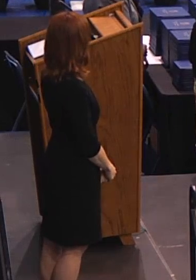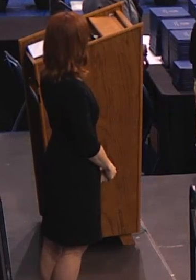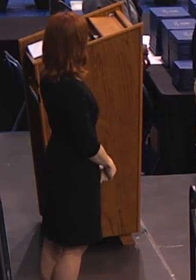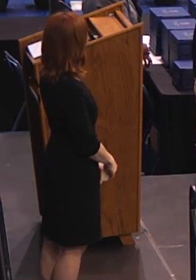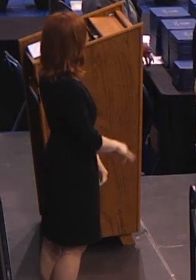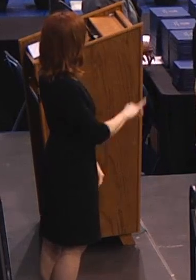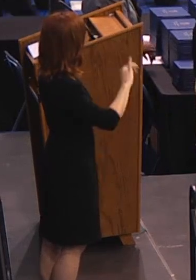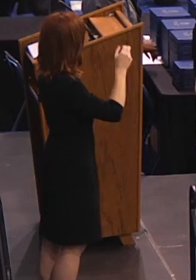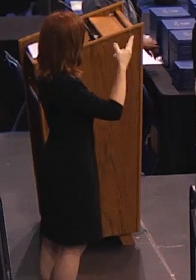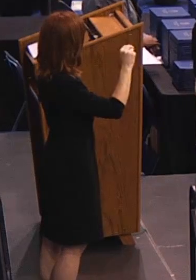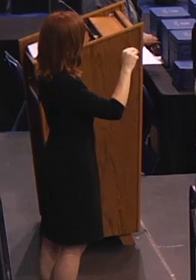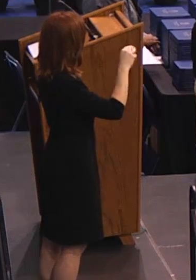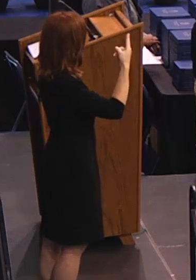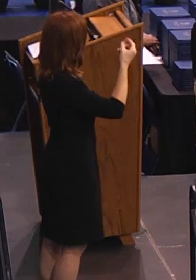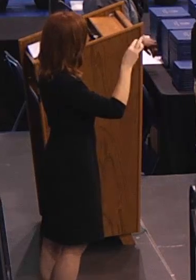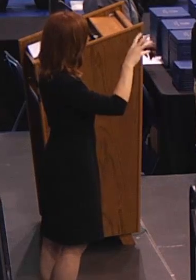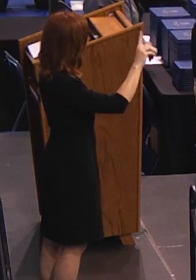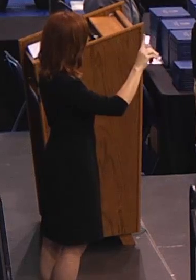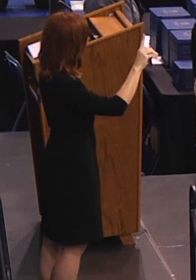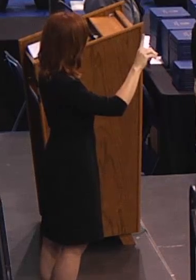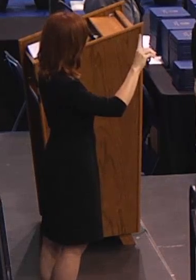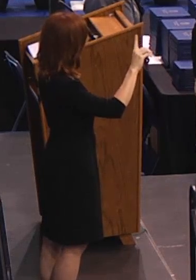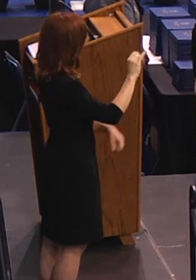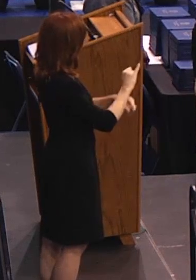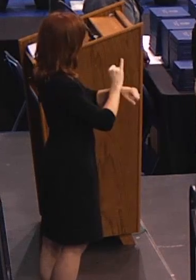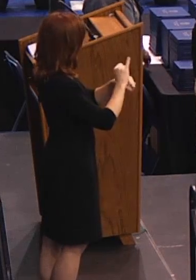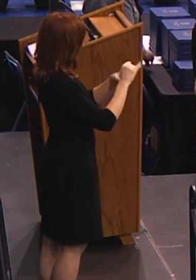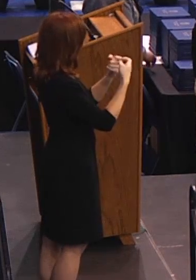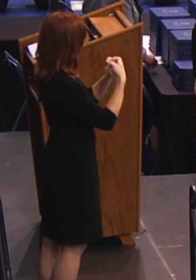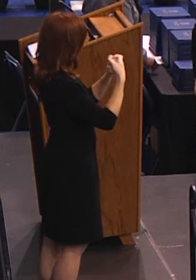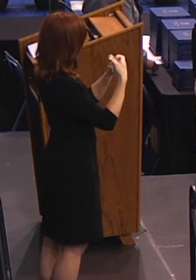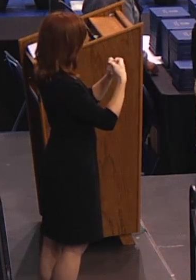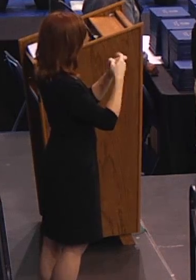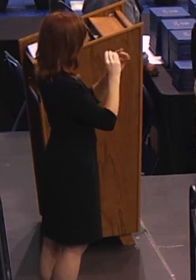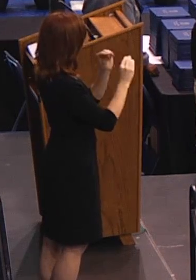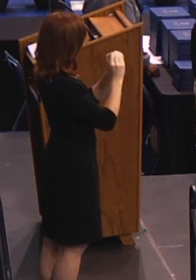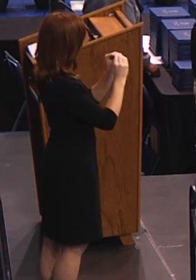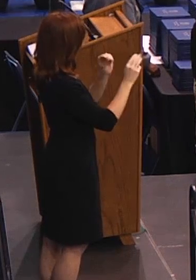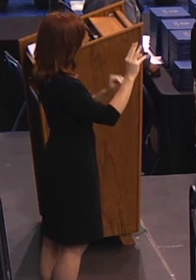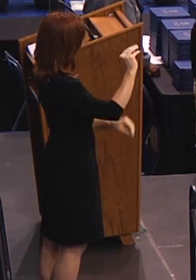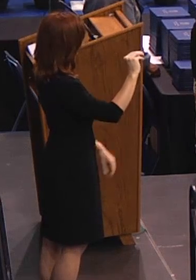Jason Lee Howard, Industrial Maintenance, Electrical, magna cum laude.